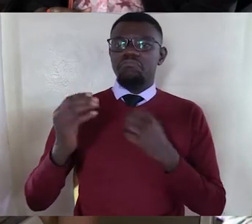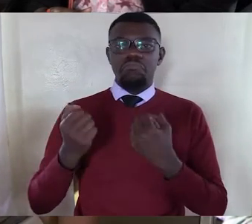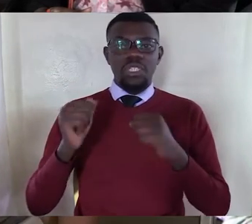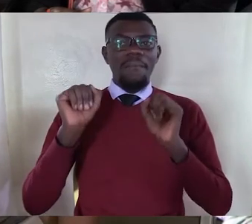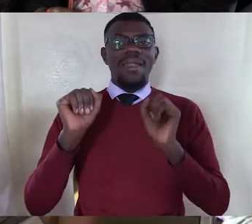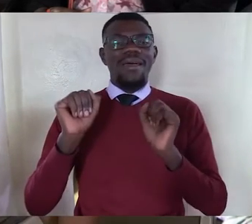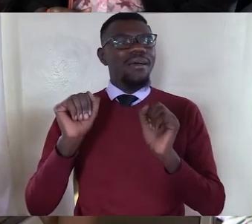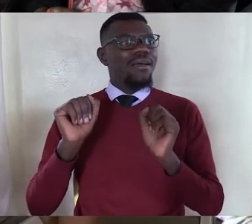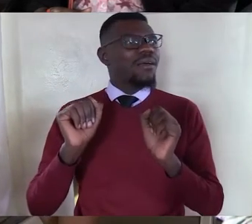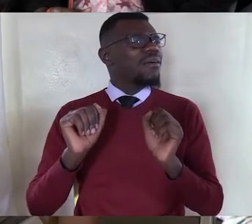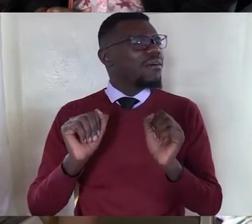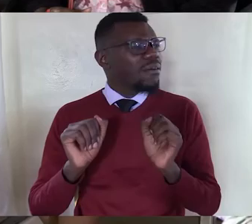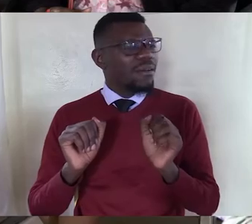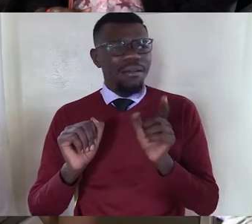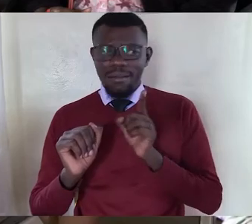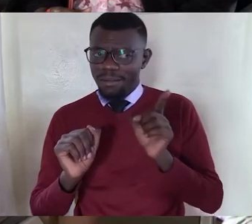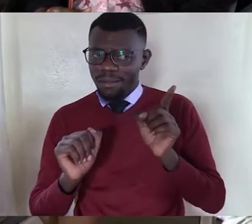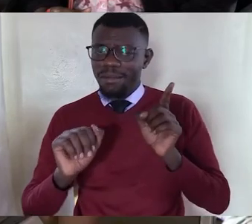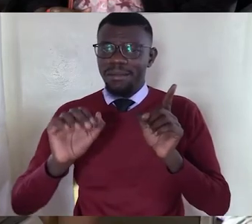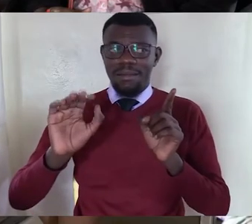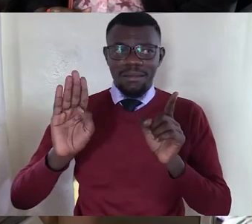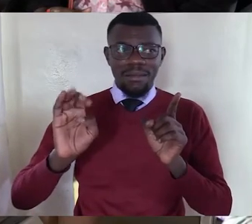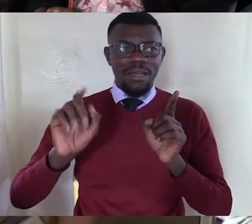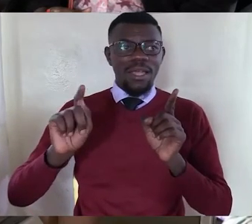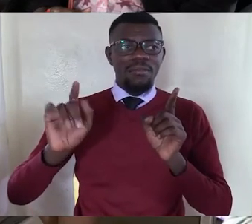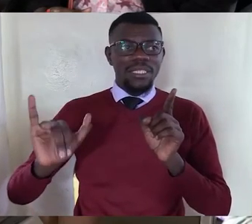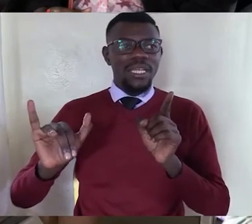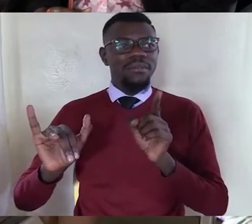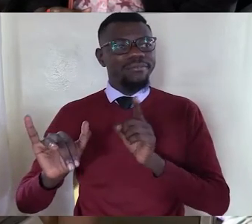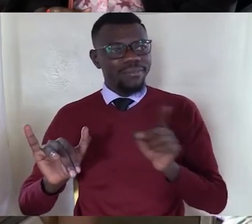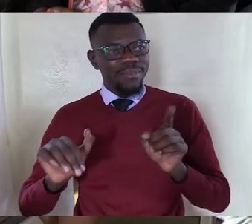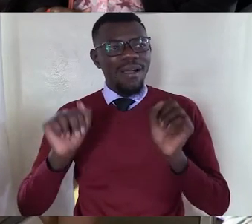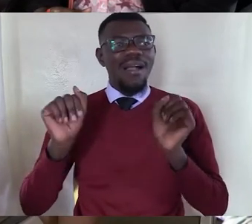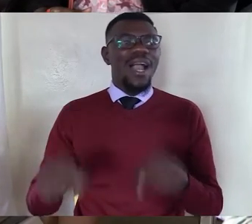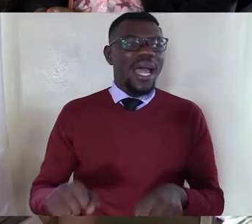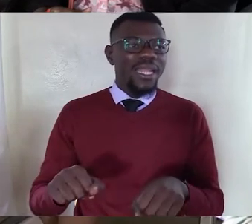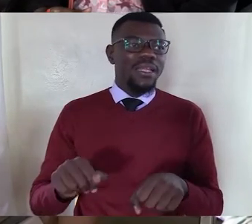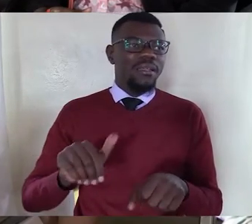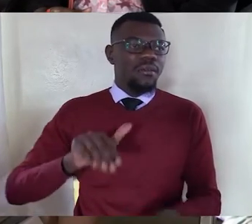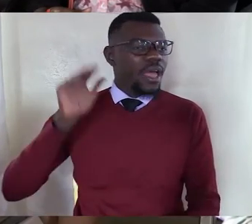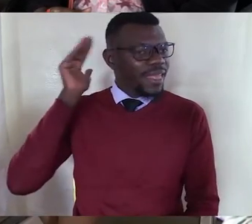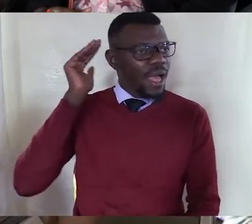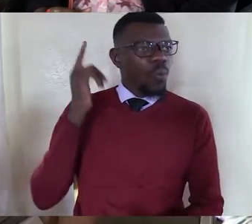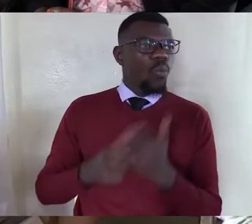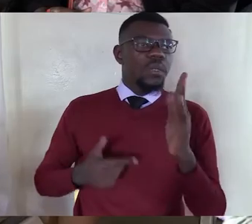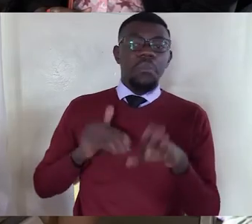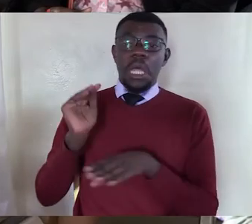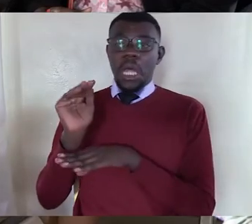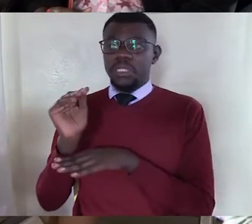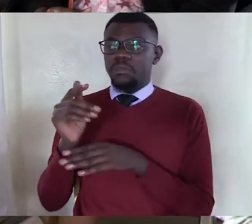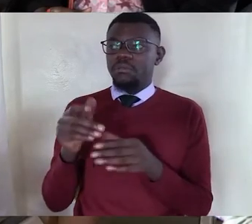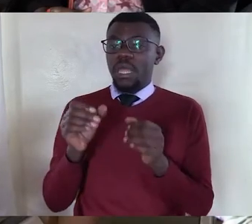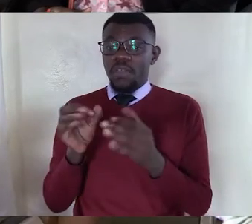to ensure the two-thirds gender principle is met. Now, we know that political violence is a strategy that has been deployed against